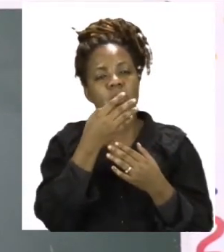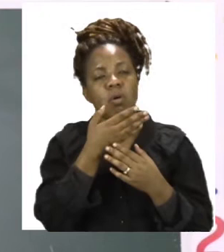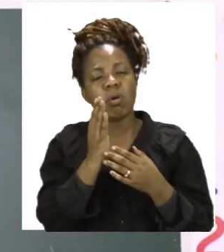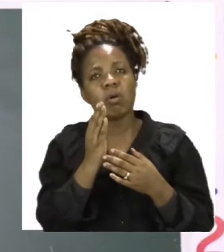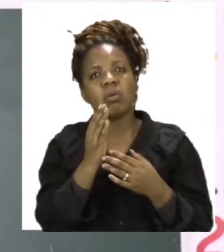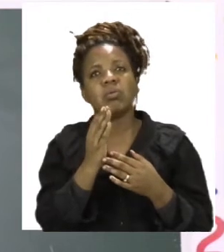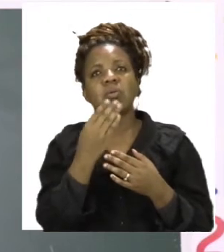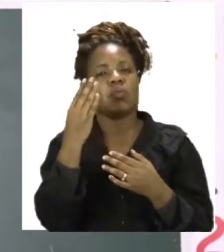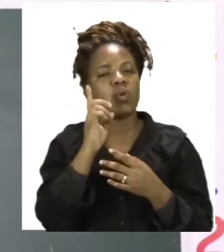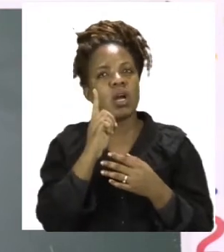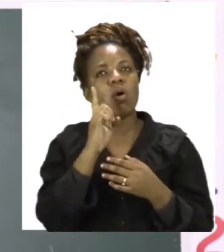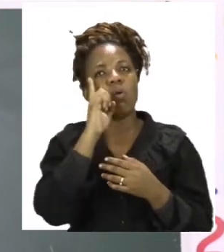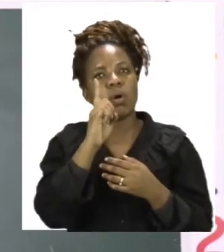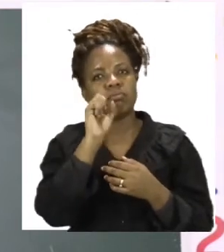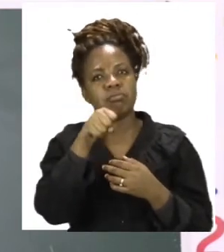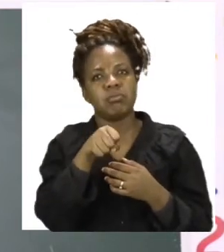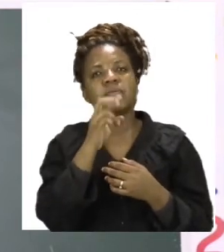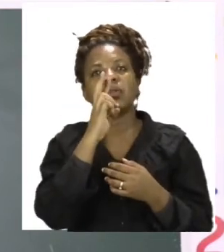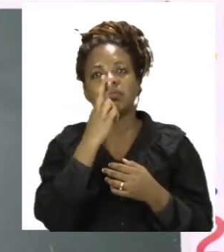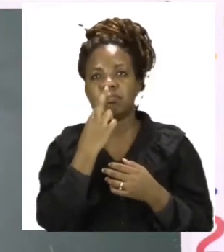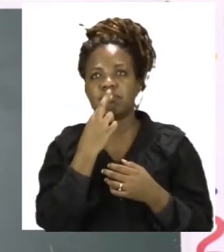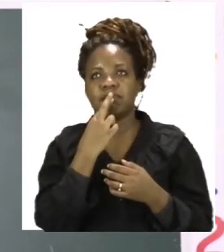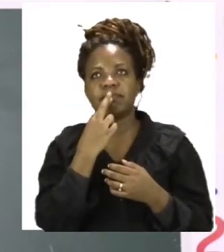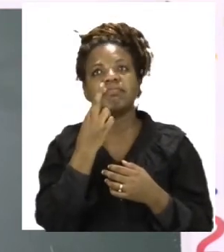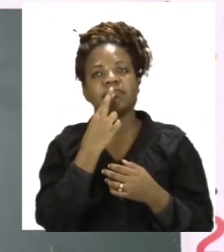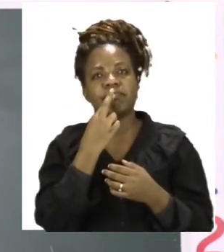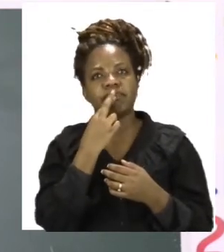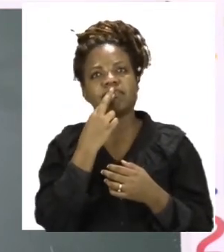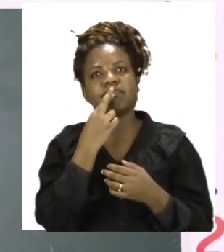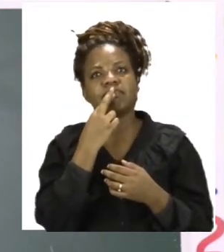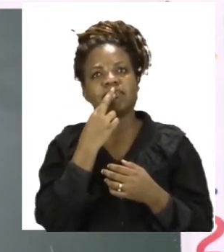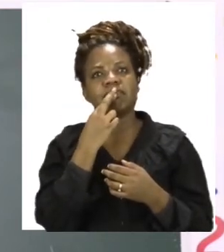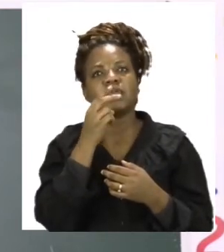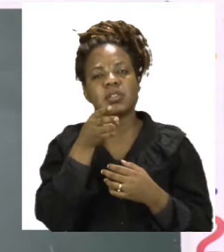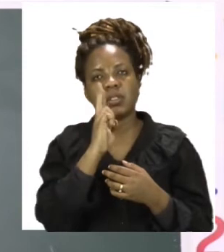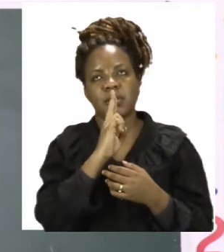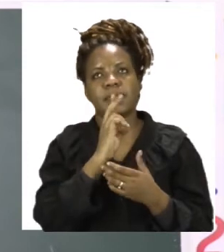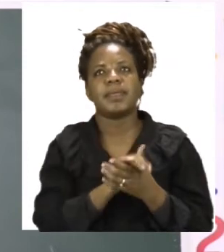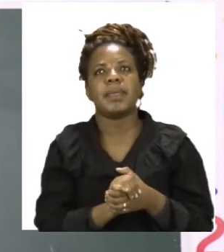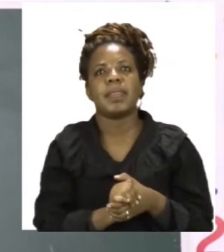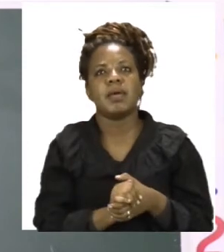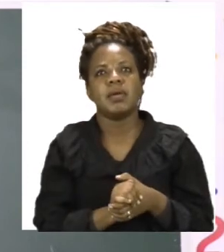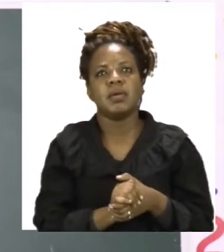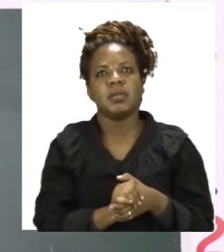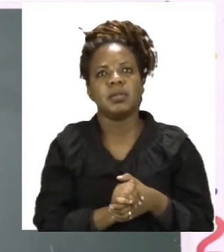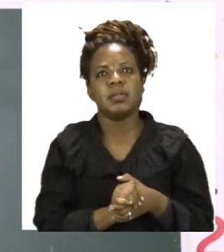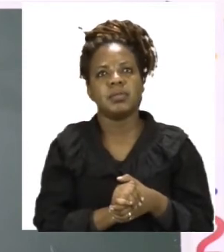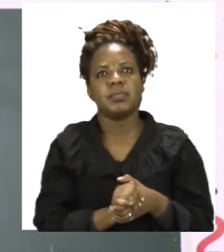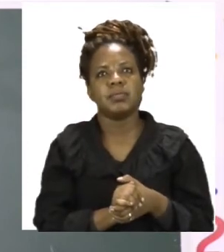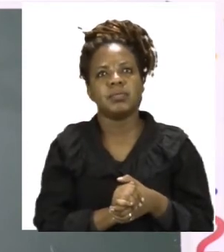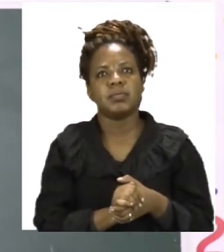red counter so that can be my answer. Now as we go along, I'm going to be using my counters,